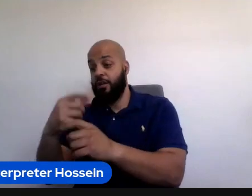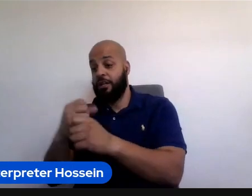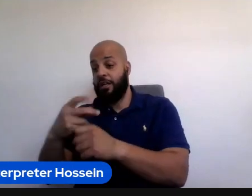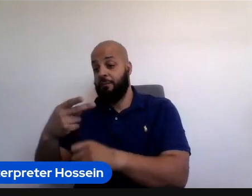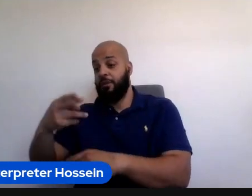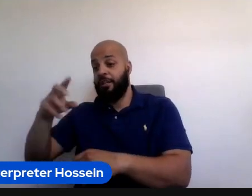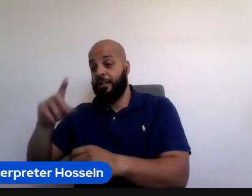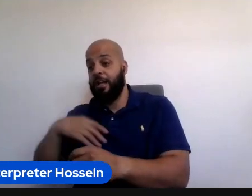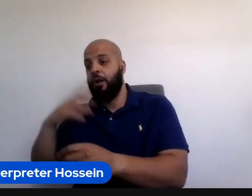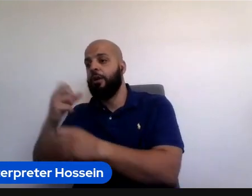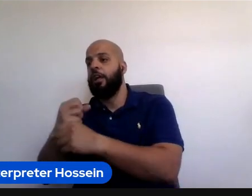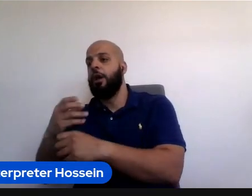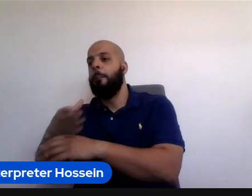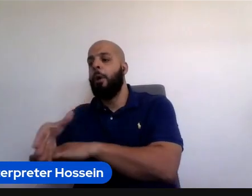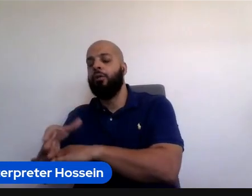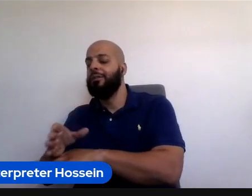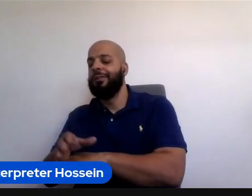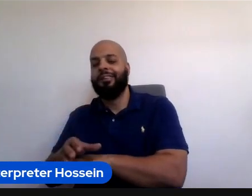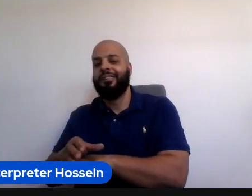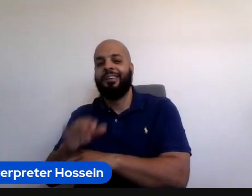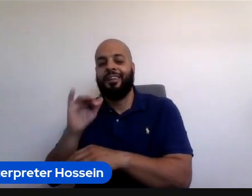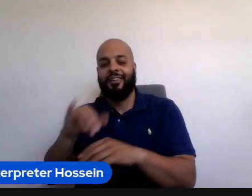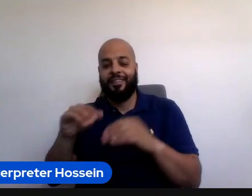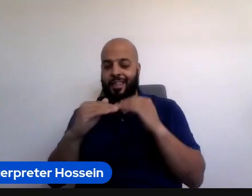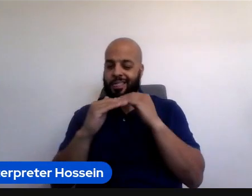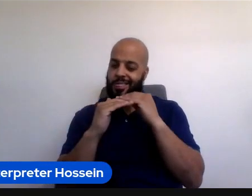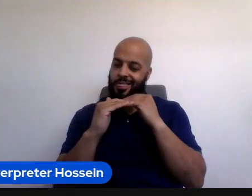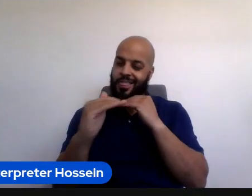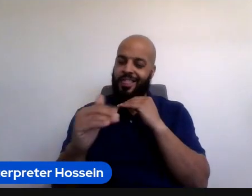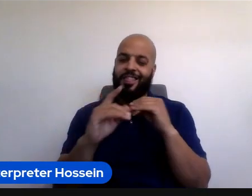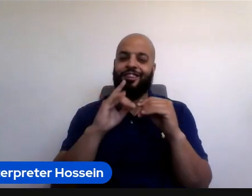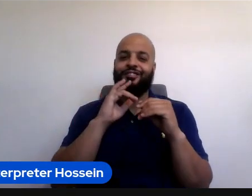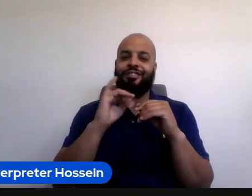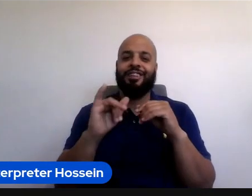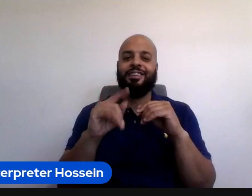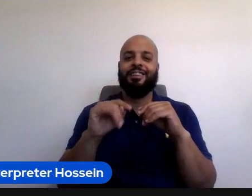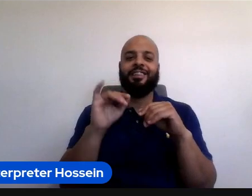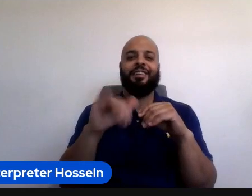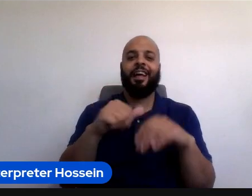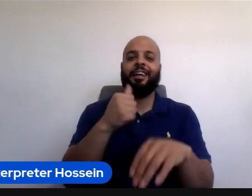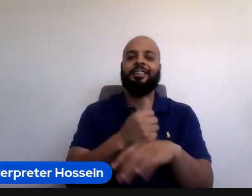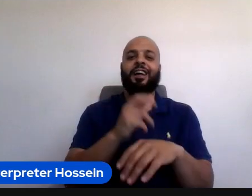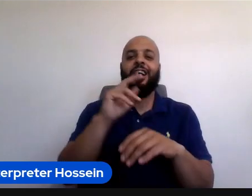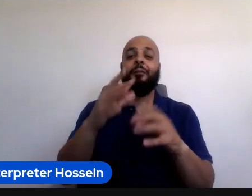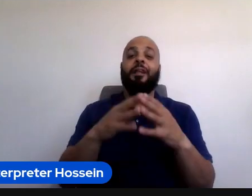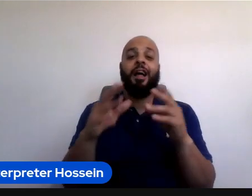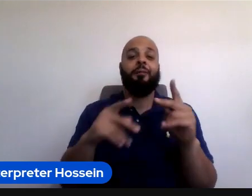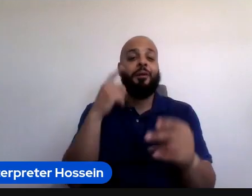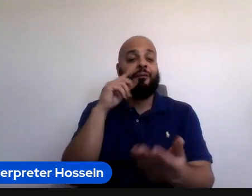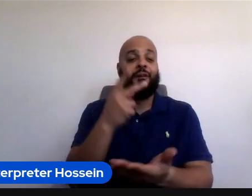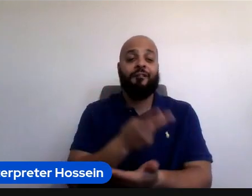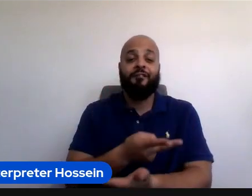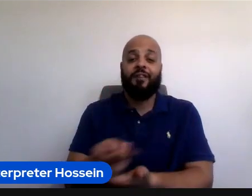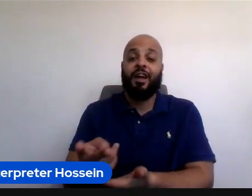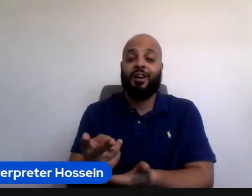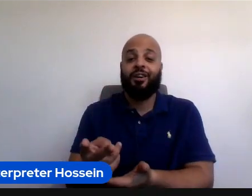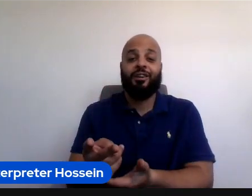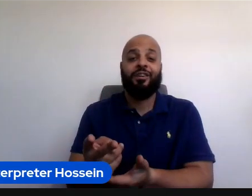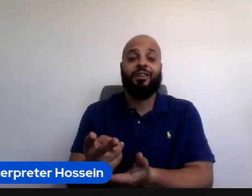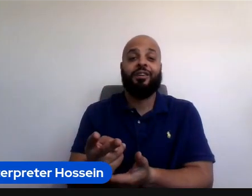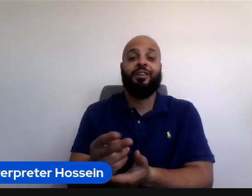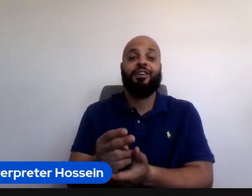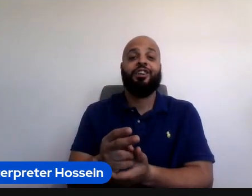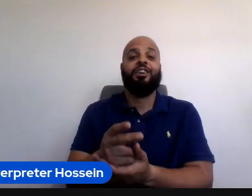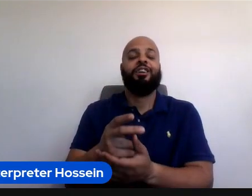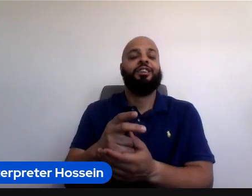And it's like that linearity is actually the thing that's setting up a lot of people to fail, right? As opposed to saying,